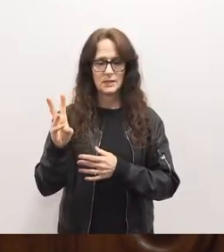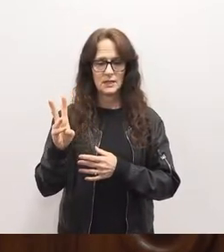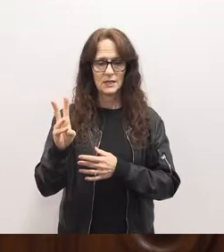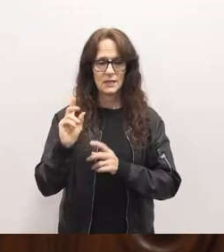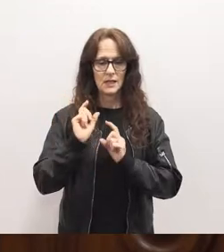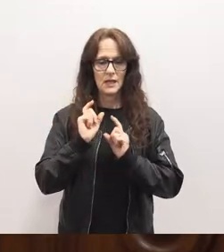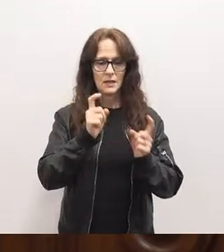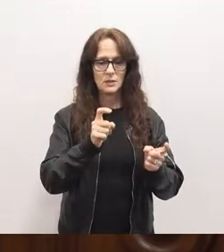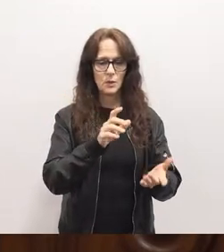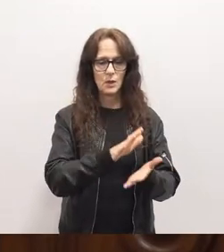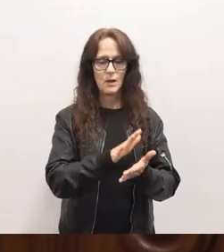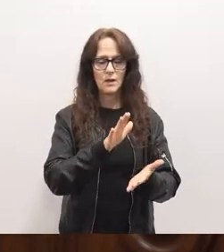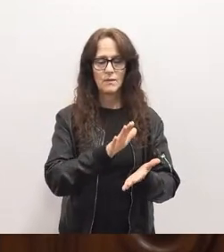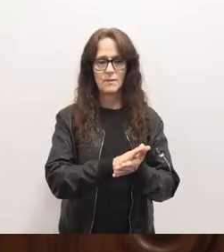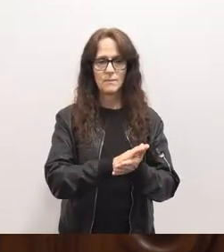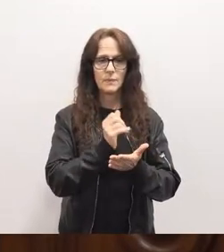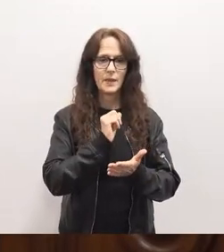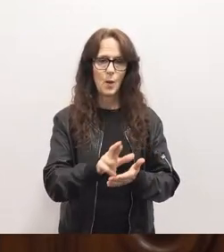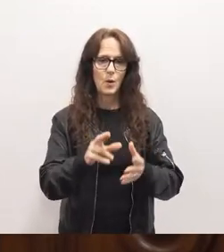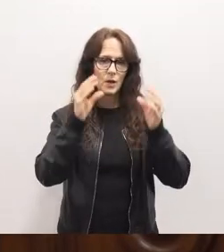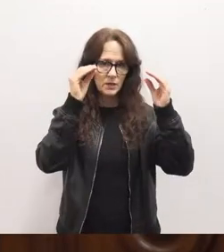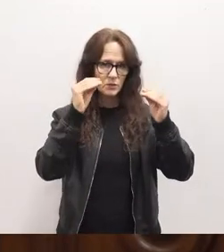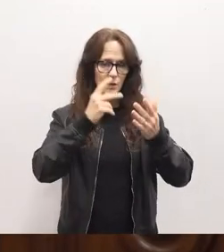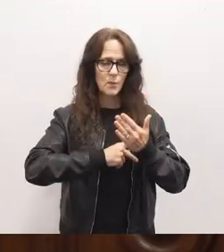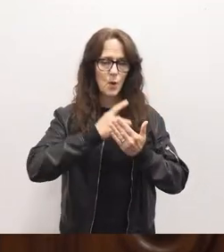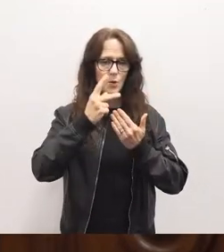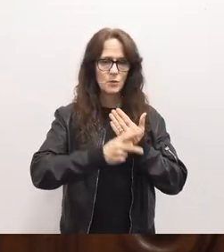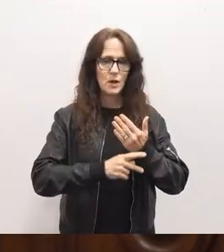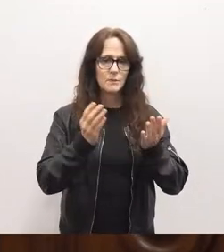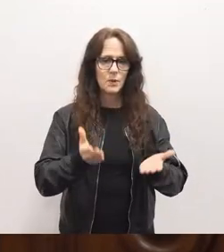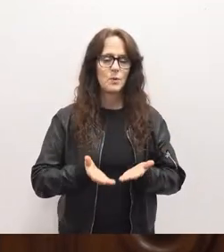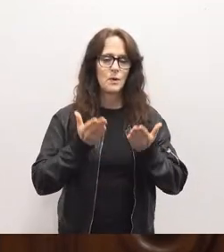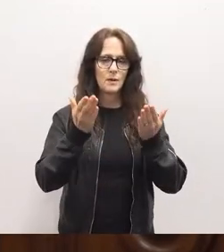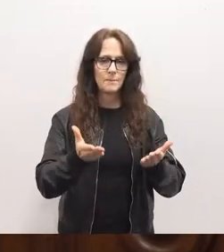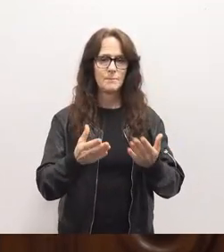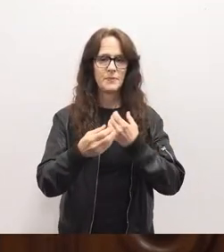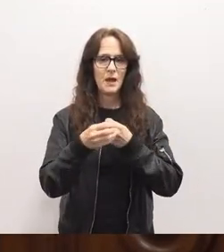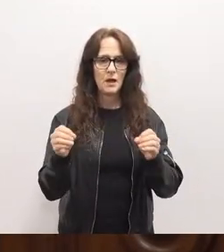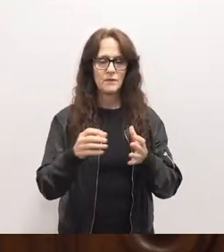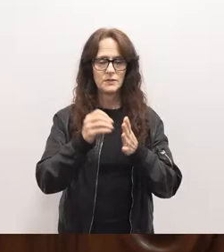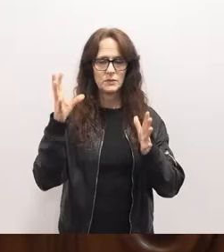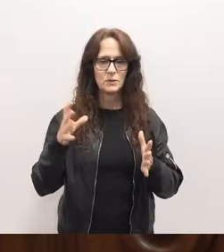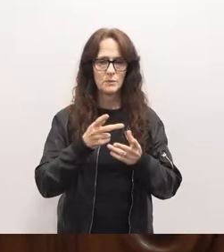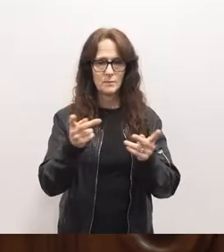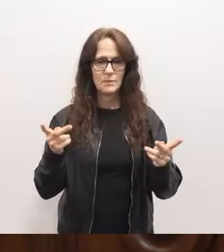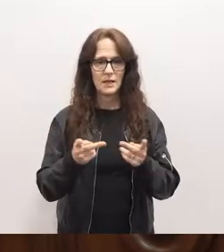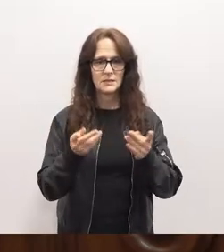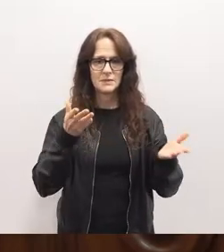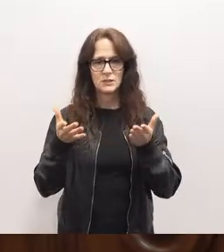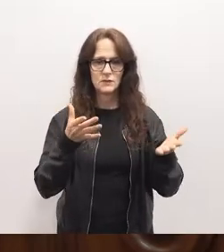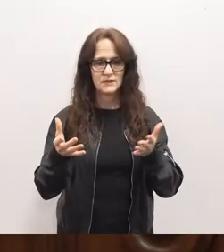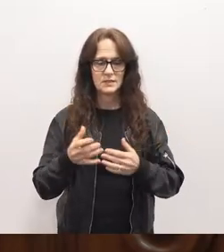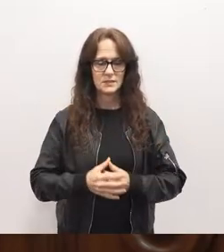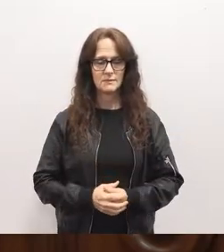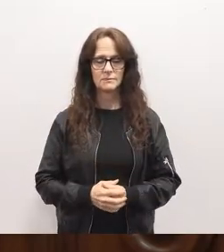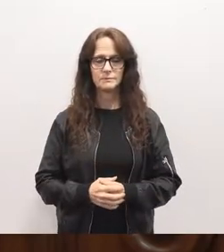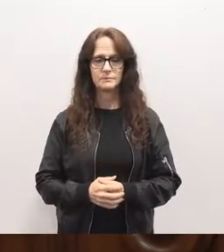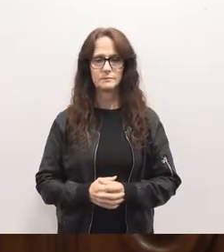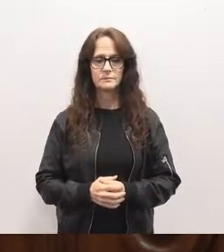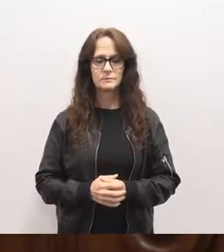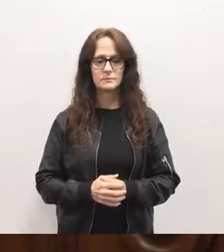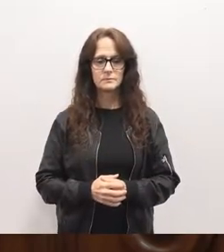assign them to a school or instructional program as recommended by the Office of Student Placement Services.